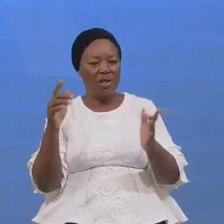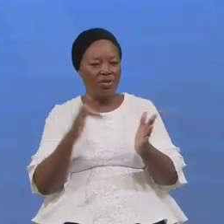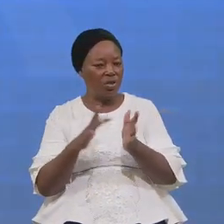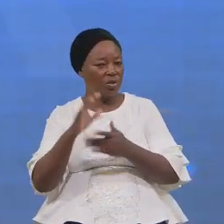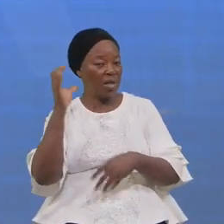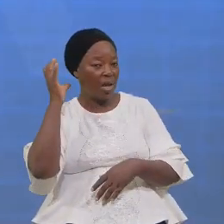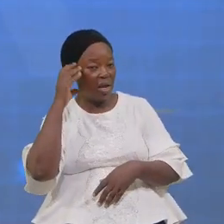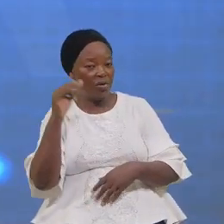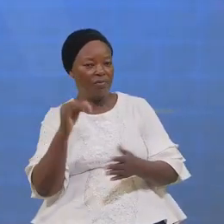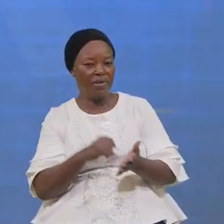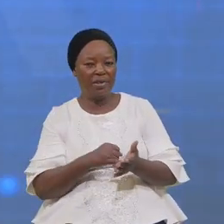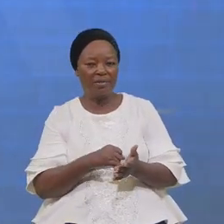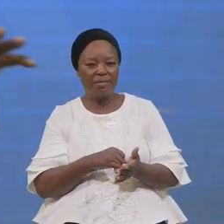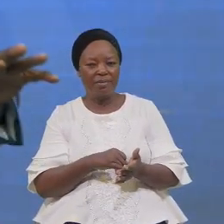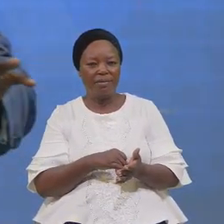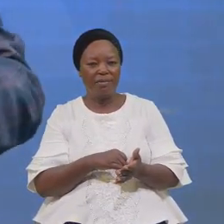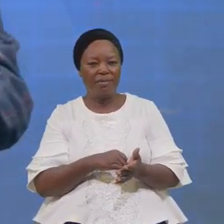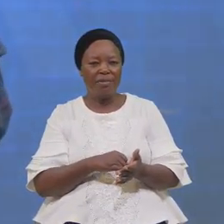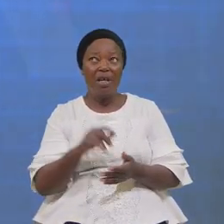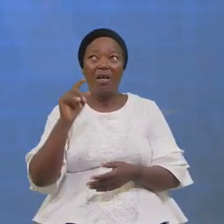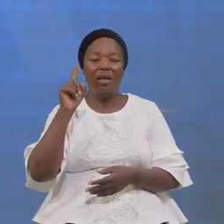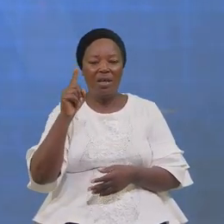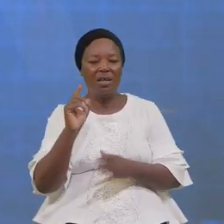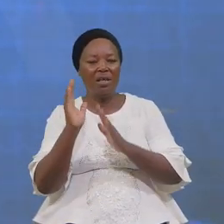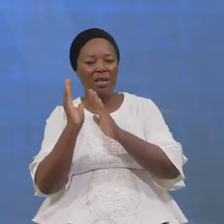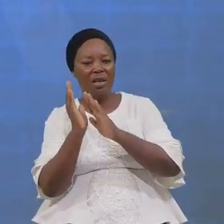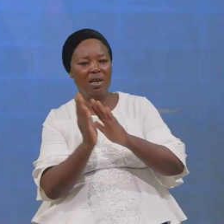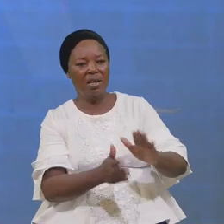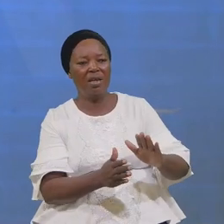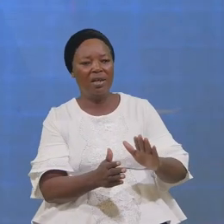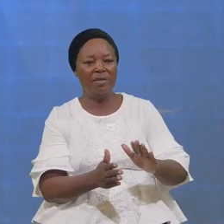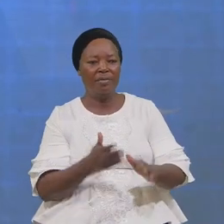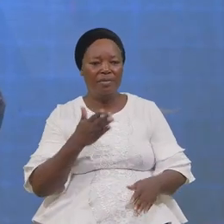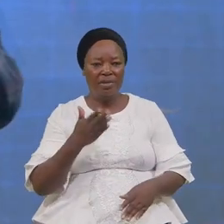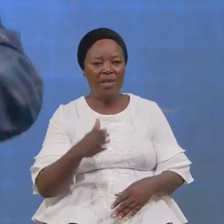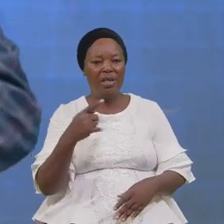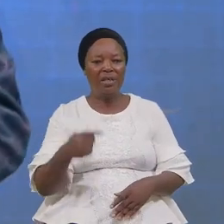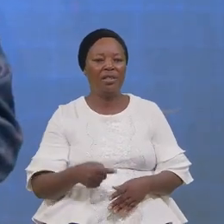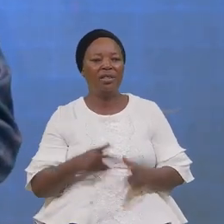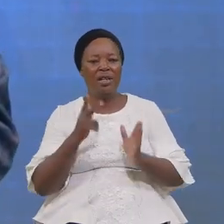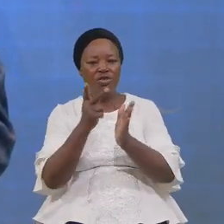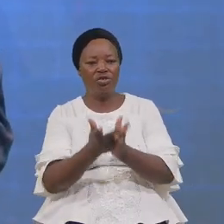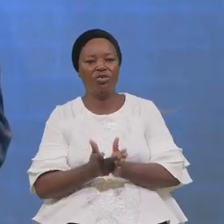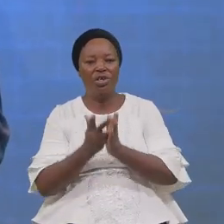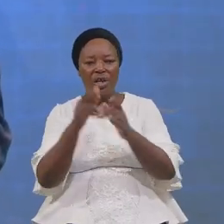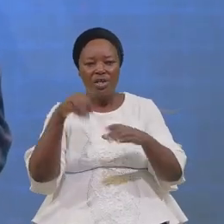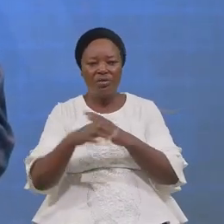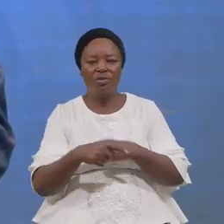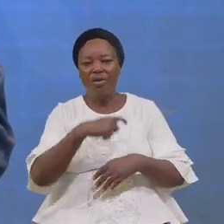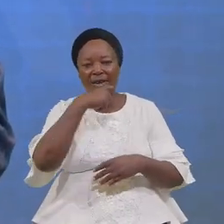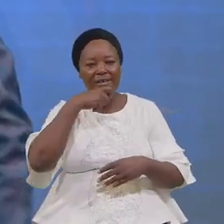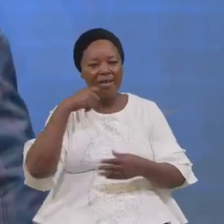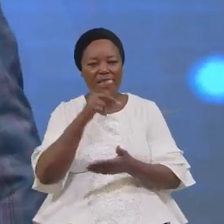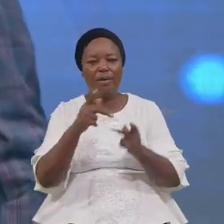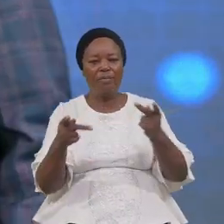of it, he departed thence by sheep into a desert place